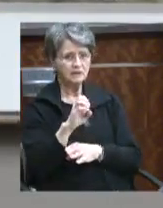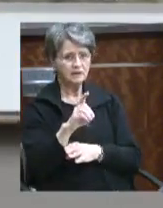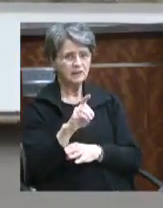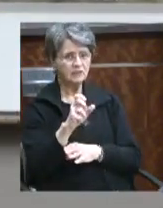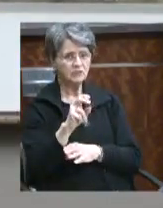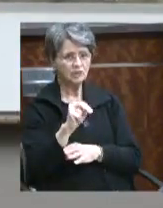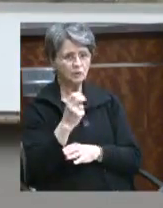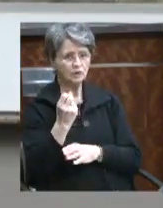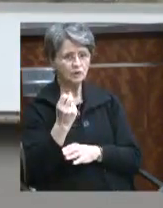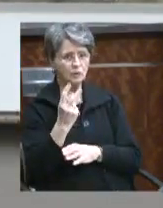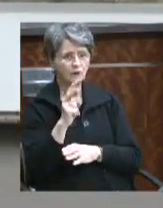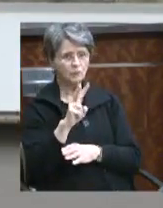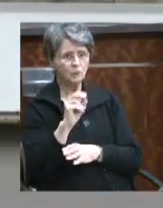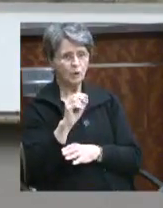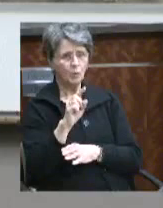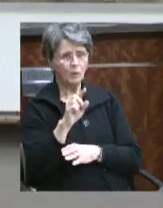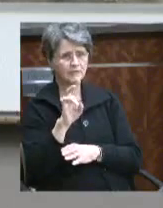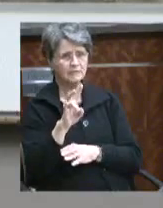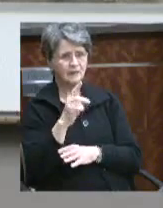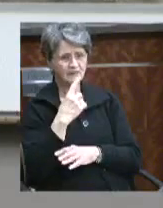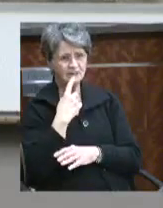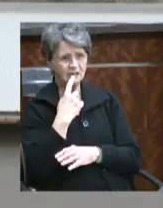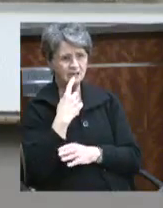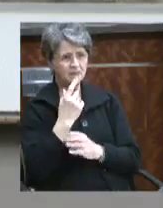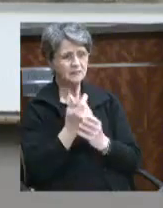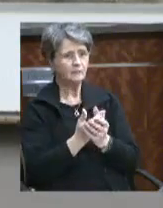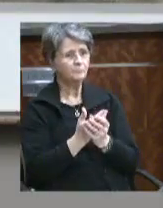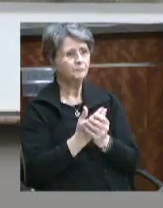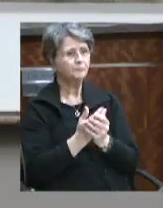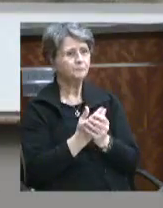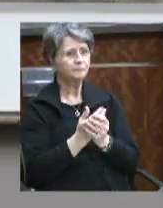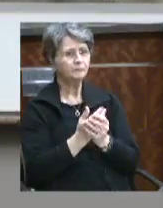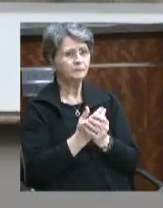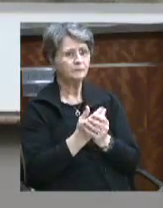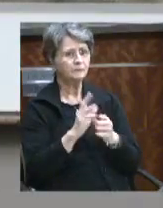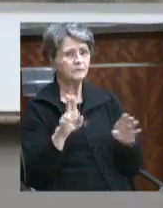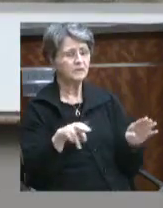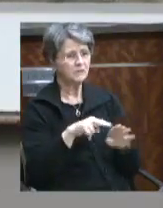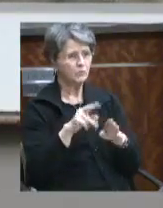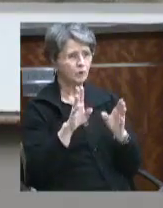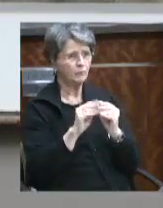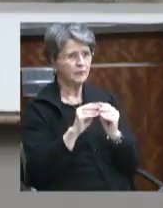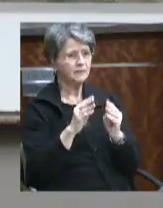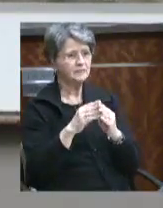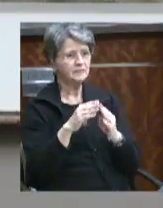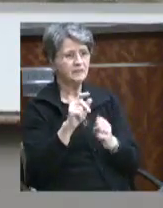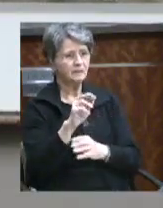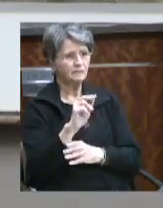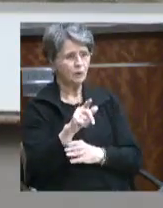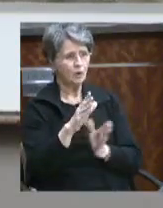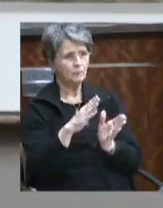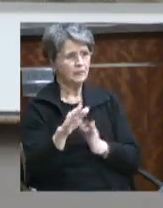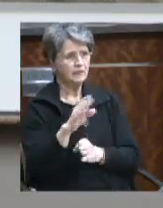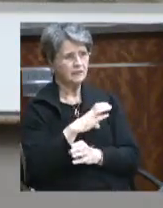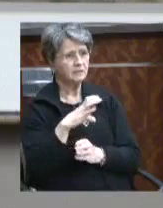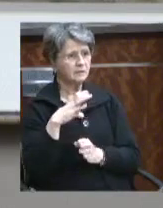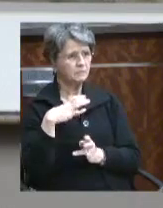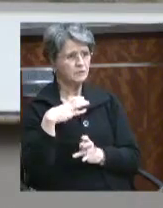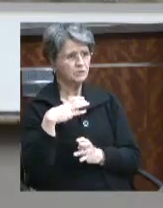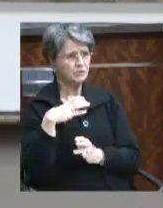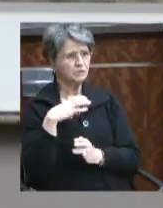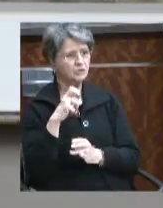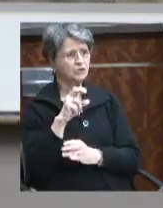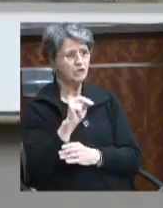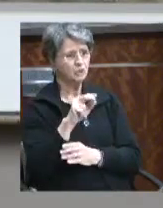12, 2017 reads as follows. At the regular meeting of the City of Laurel Planning Commission held on